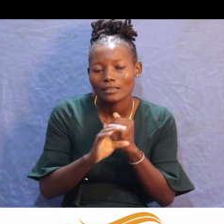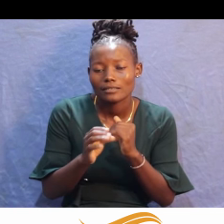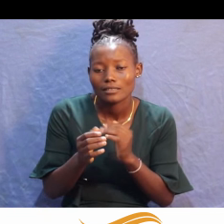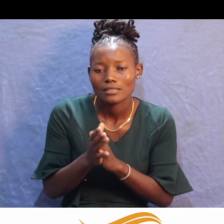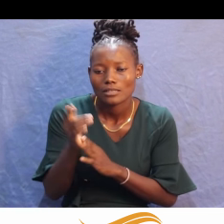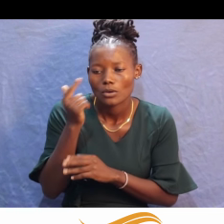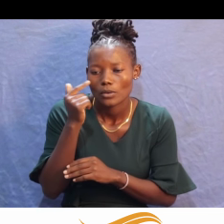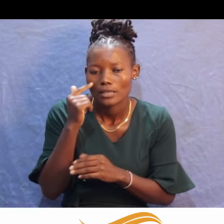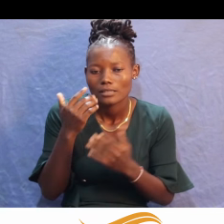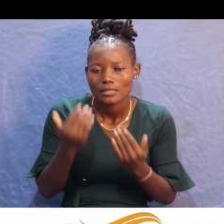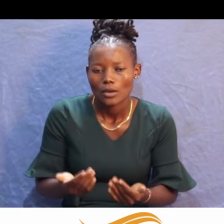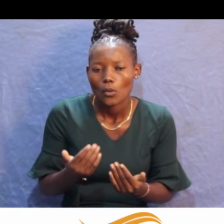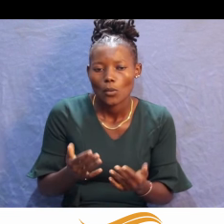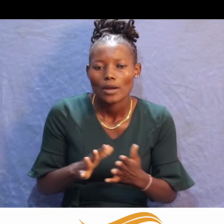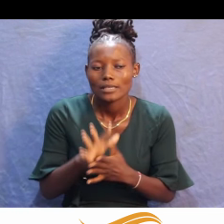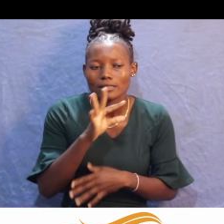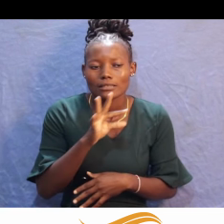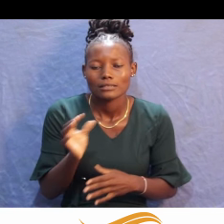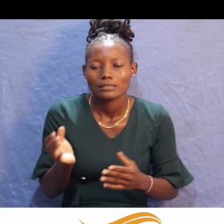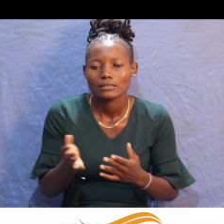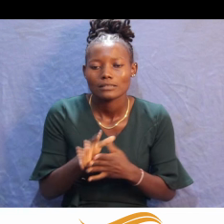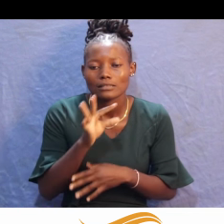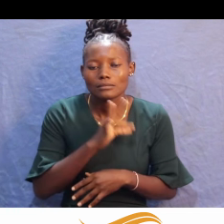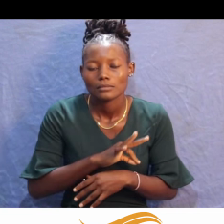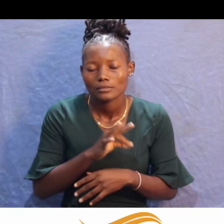seeing weight gain across the whole globe,